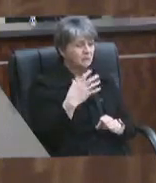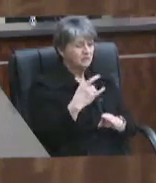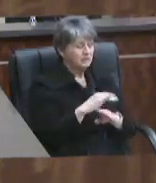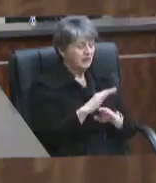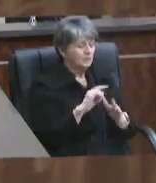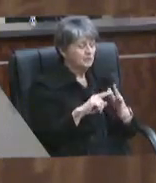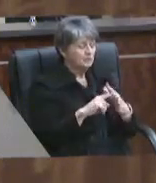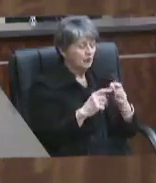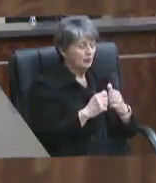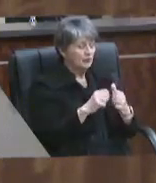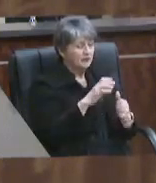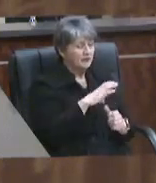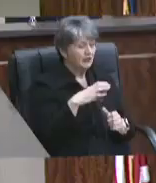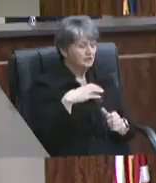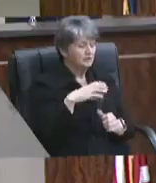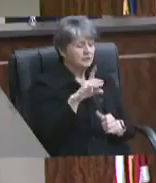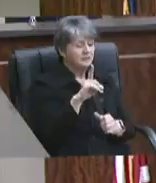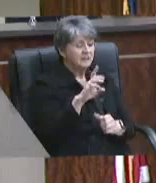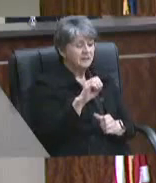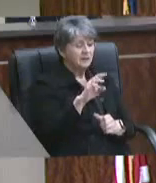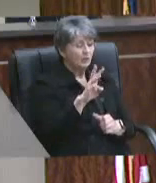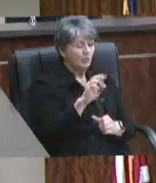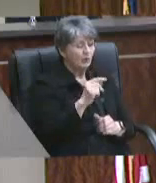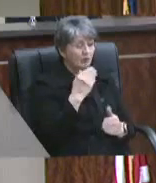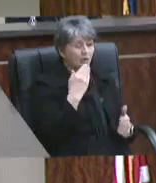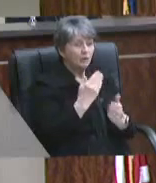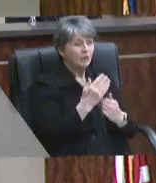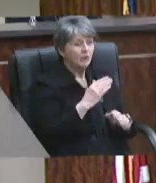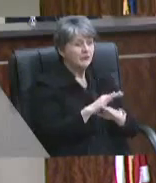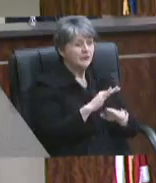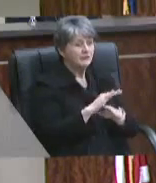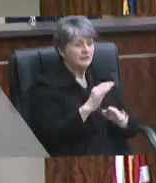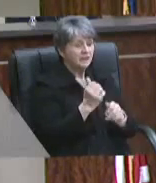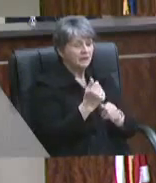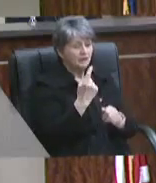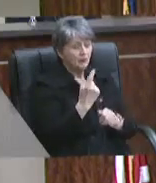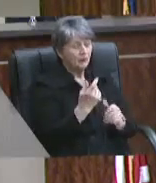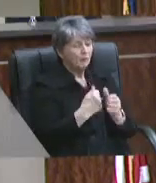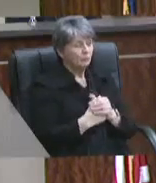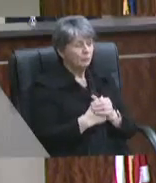DeWalt. Good evening, everyone.